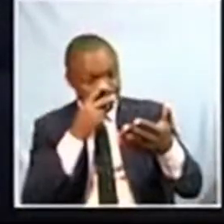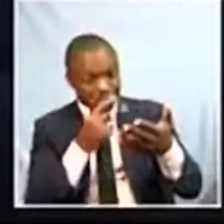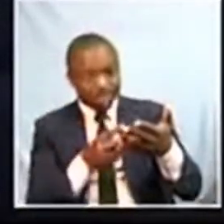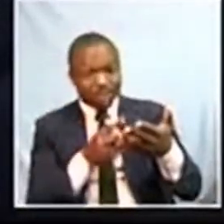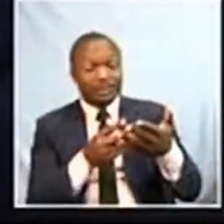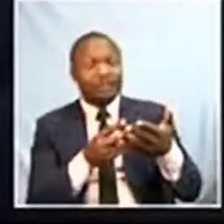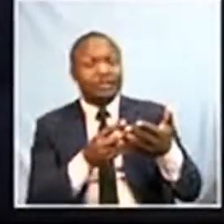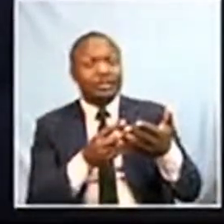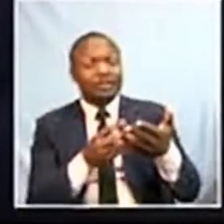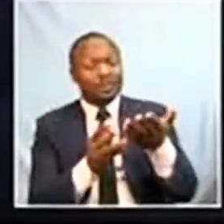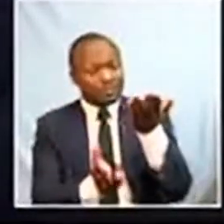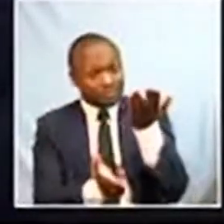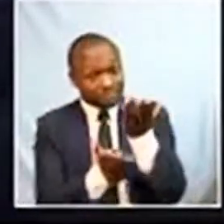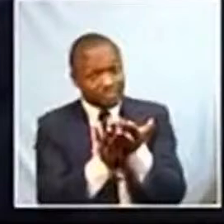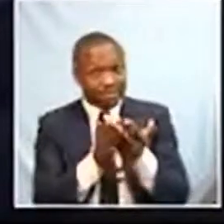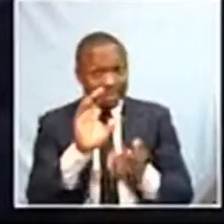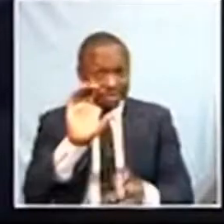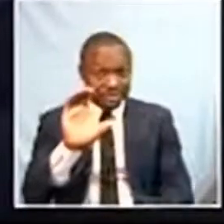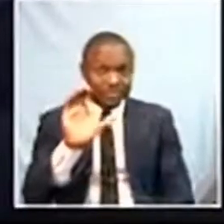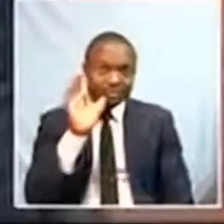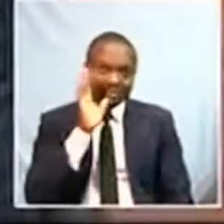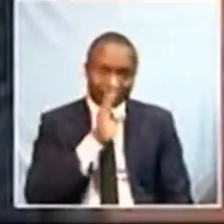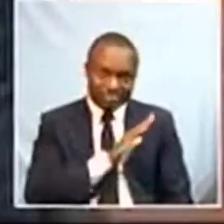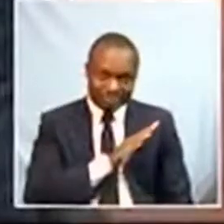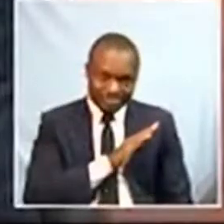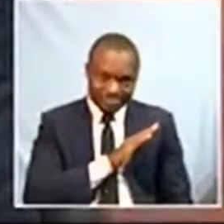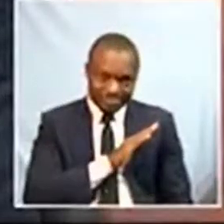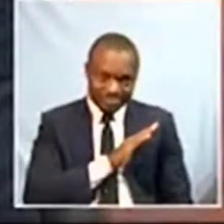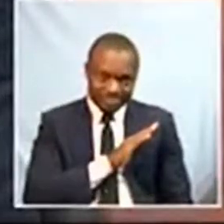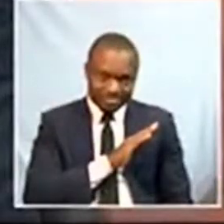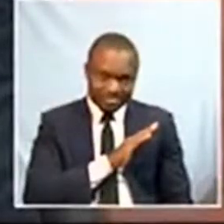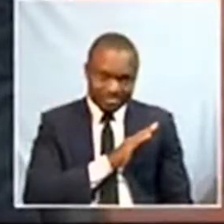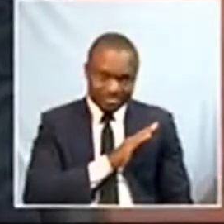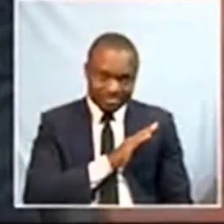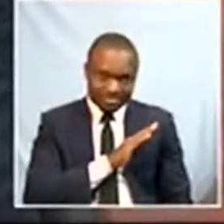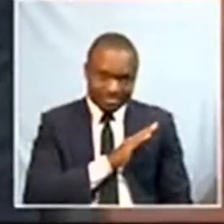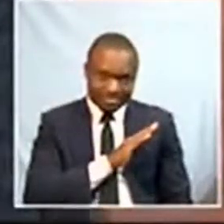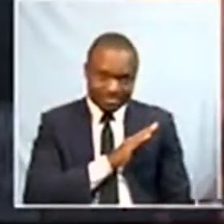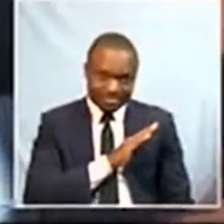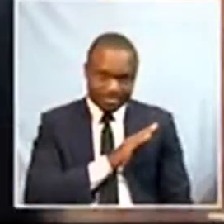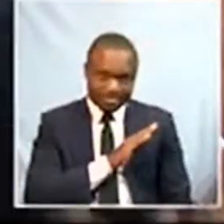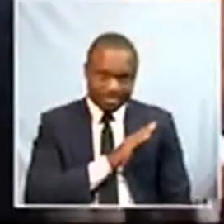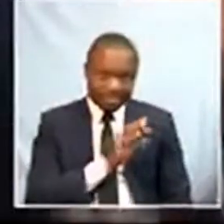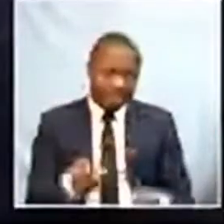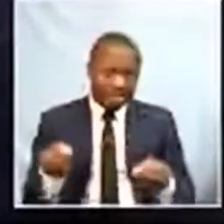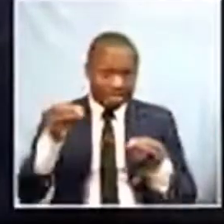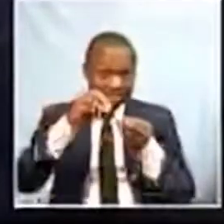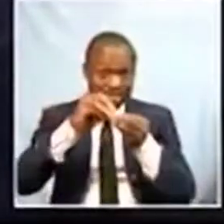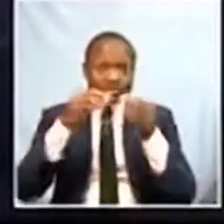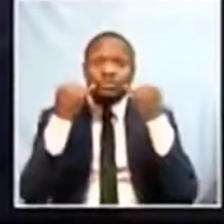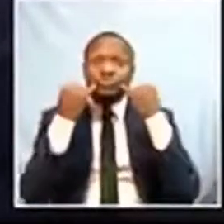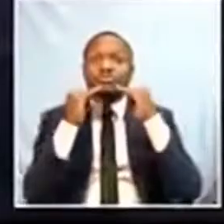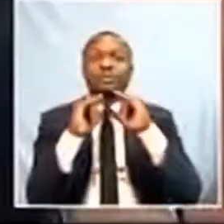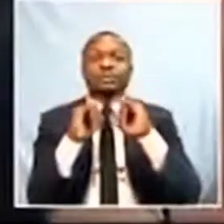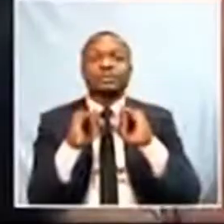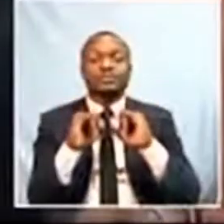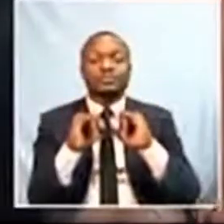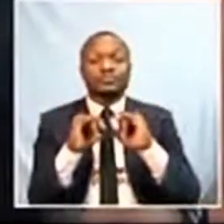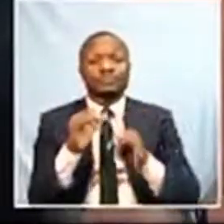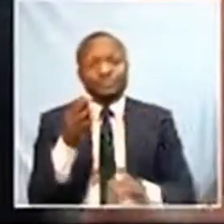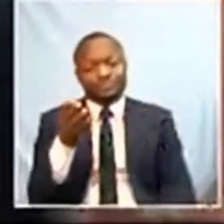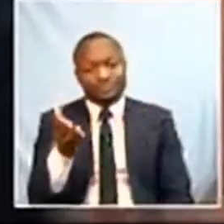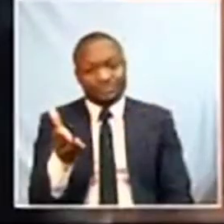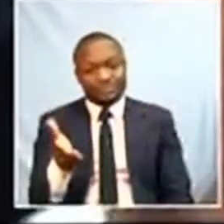I've gone to Appendix C. in the addendum, excuse me. Addendum,